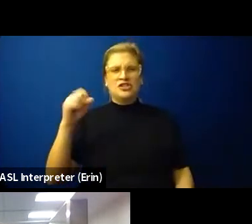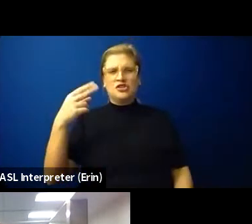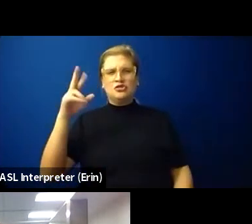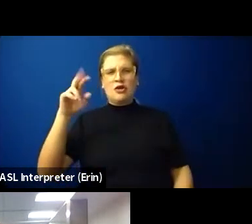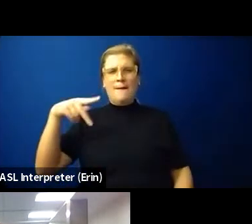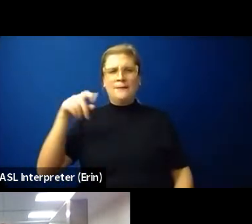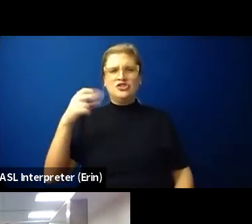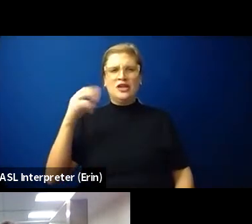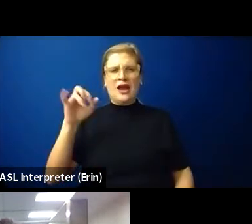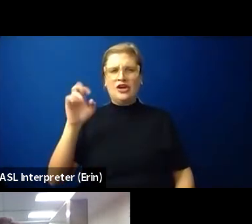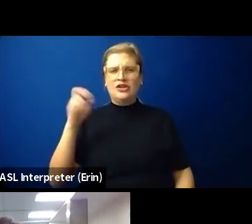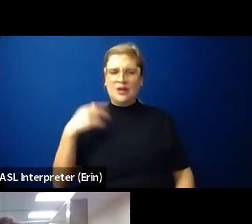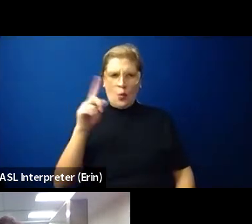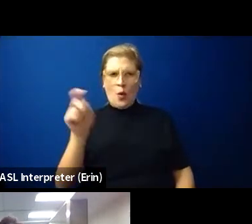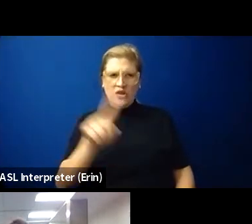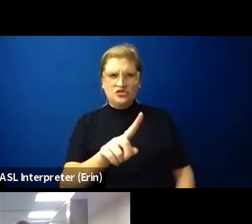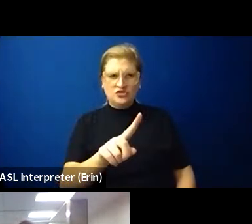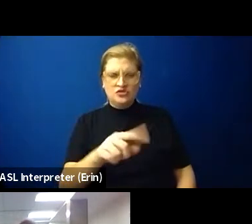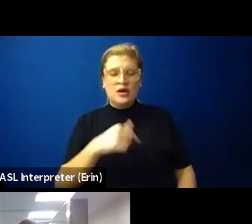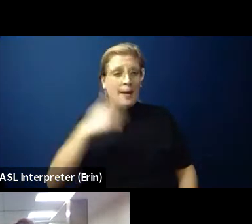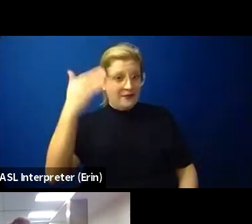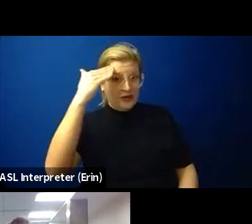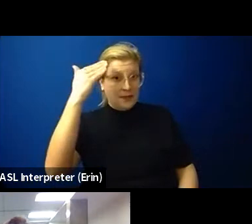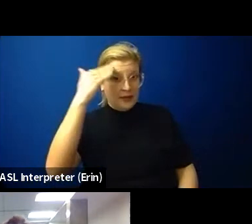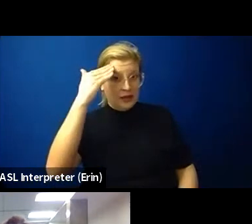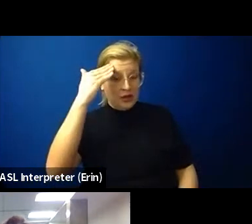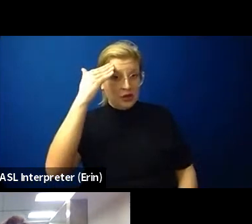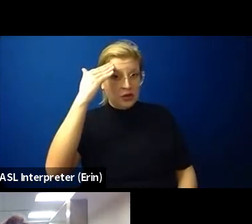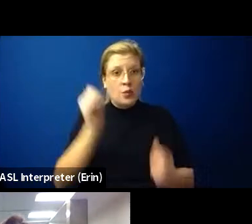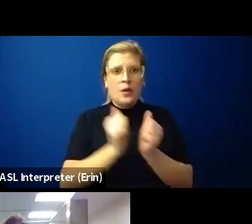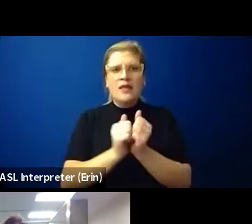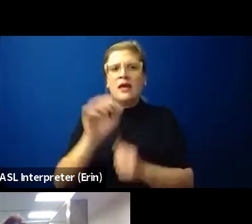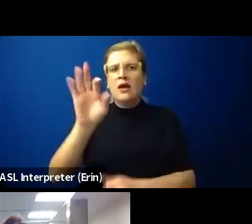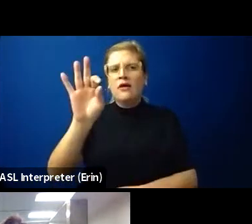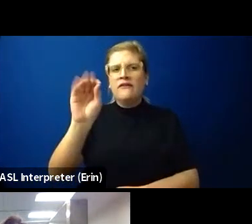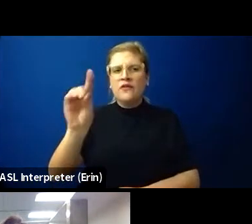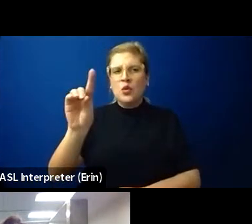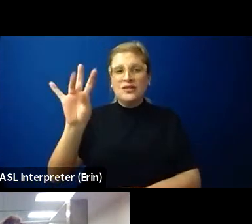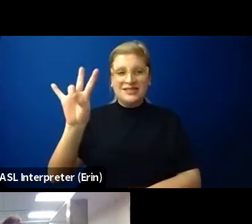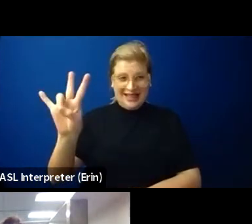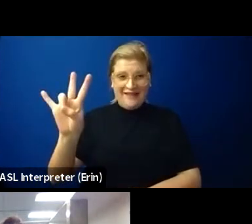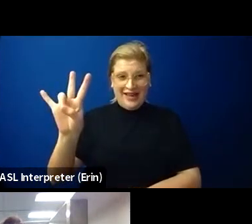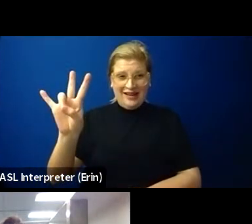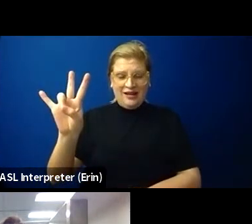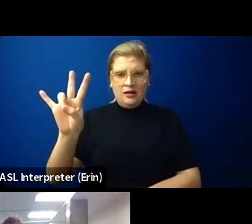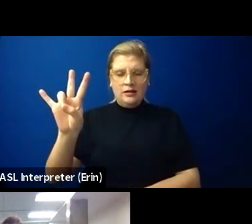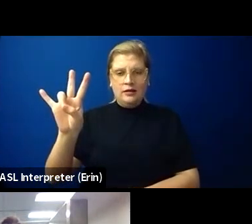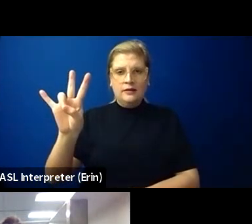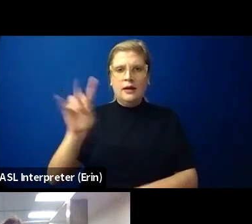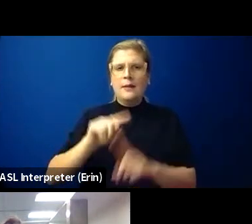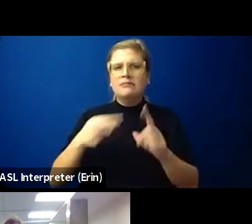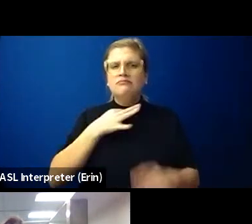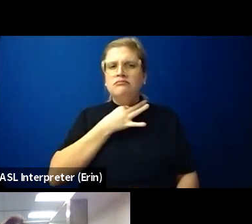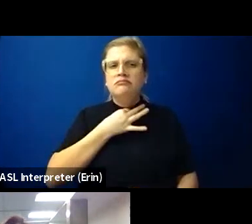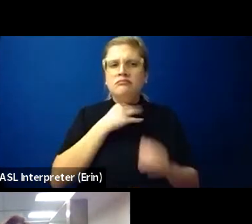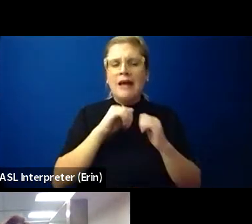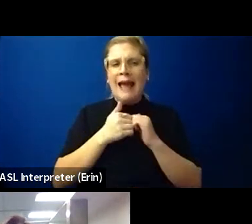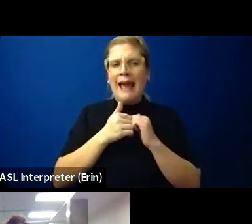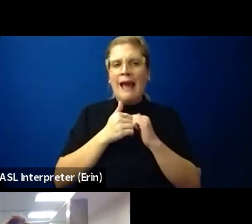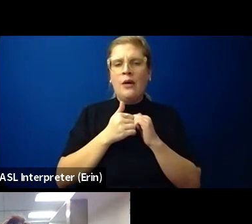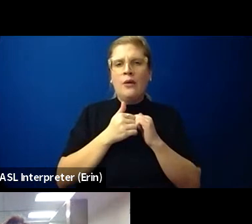question? Okay. Like I'm familiar with Food 7, but I'm just wondering, like, have there